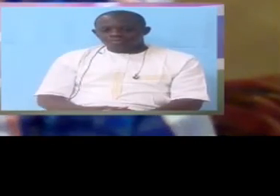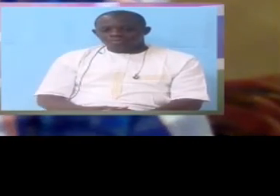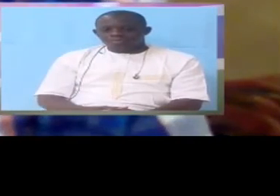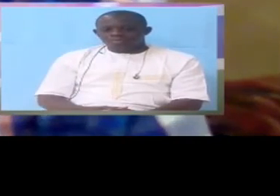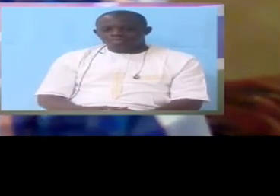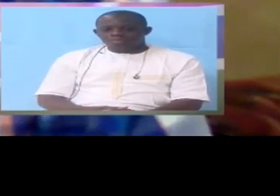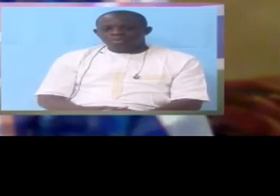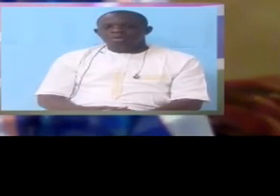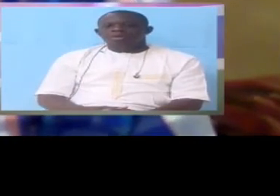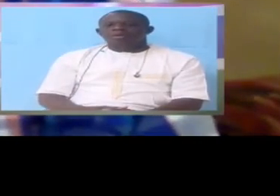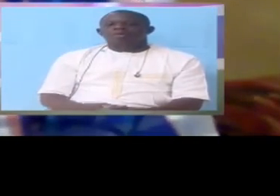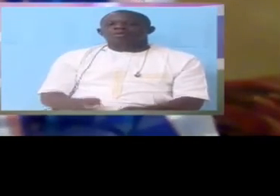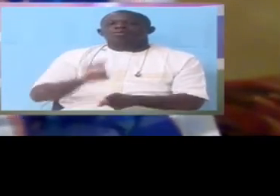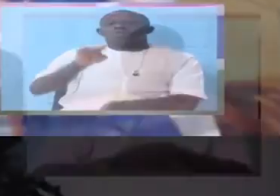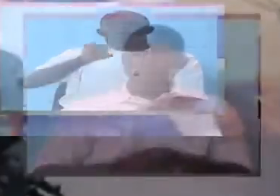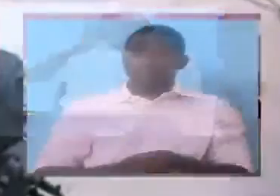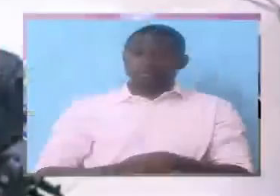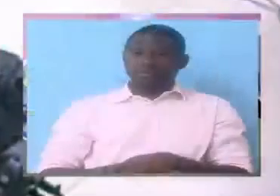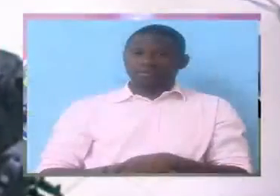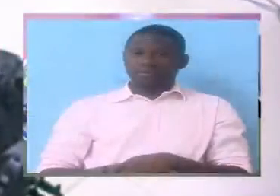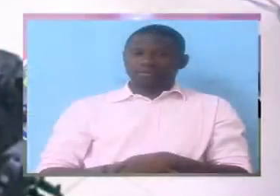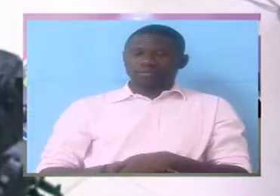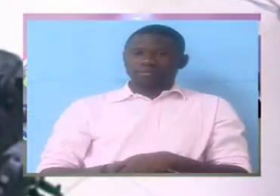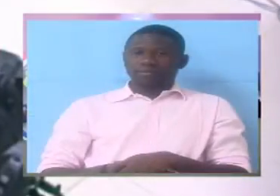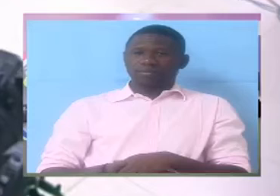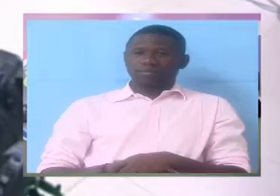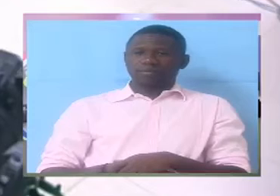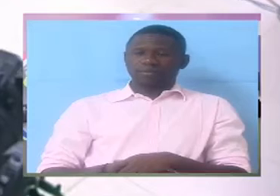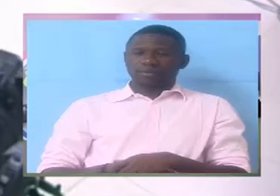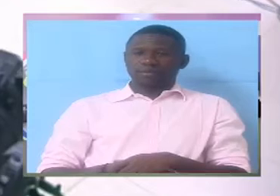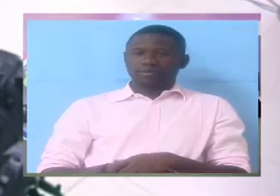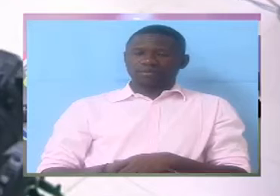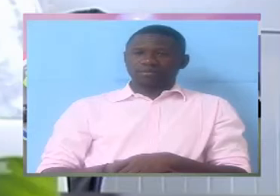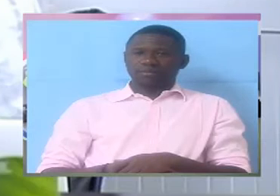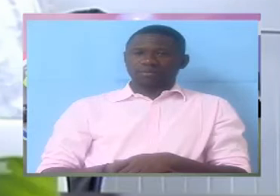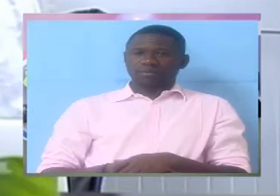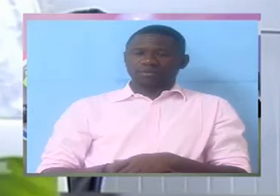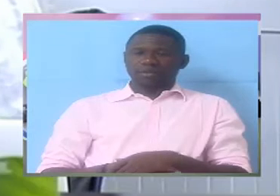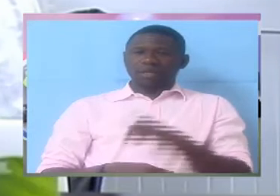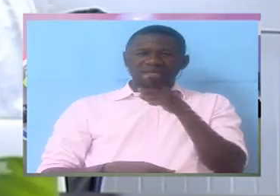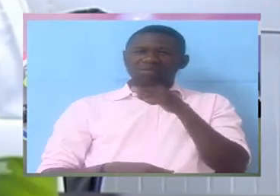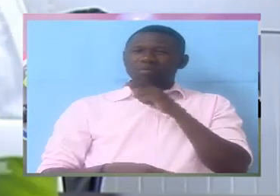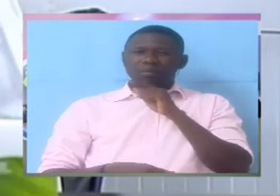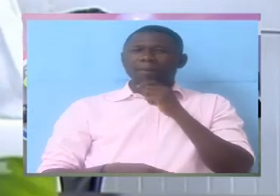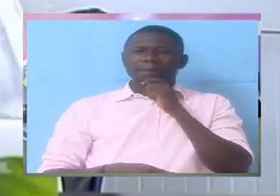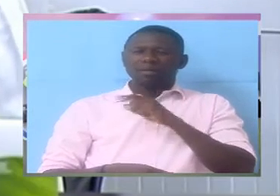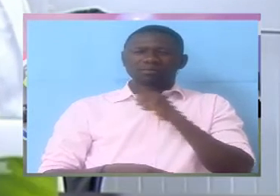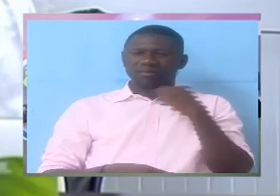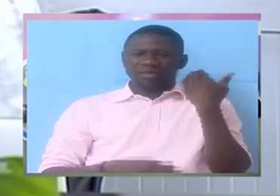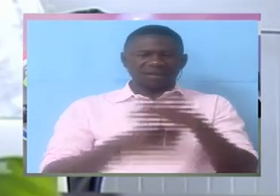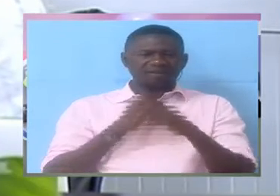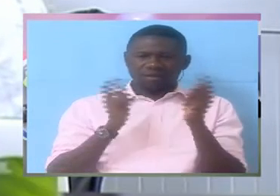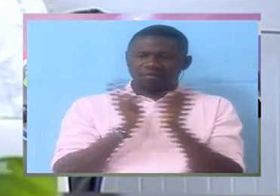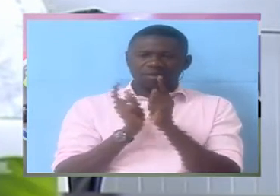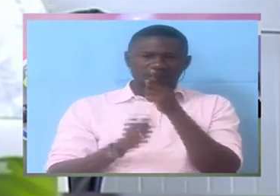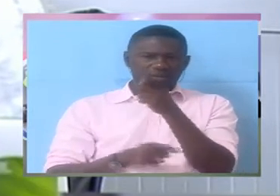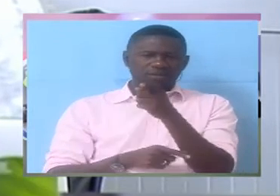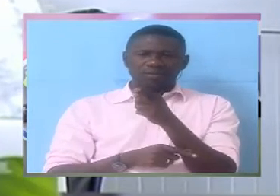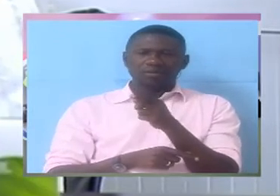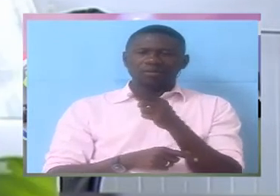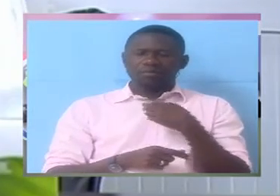Alhaji Moore. So, even met him. I met Dumo Saho in mile two.